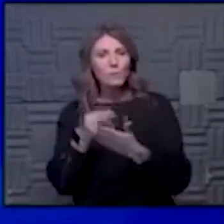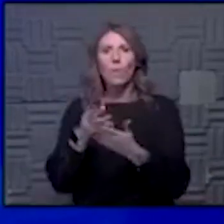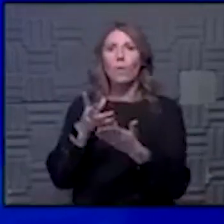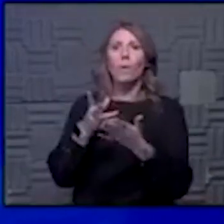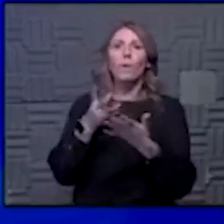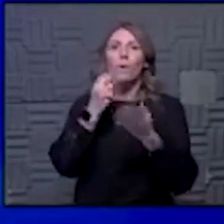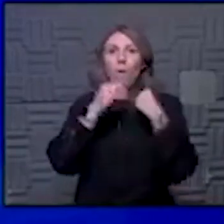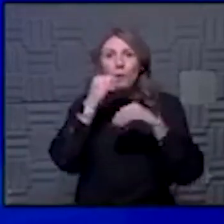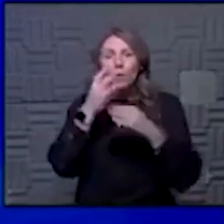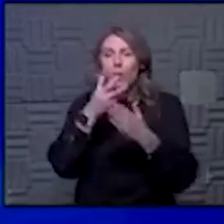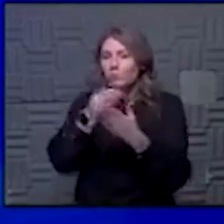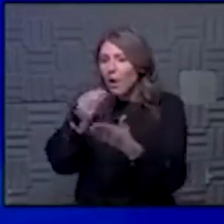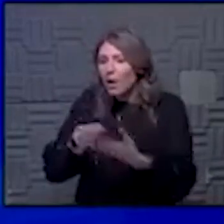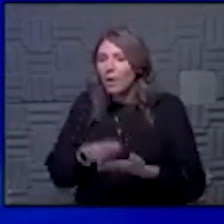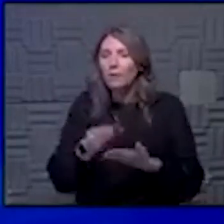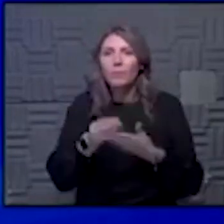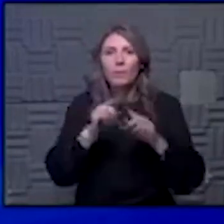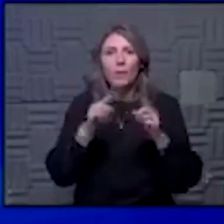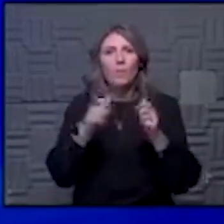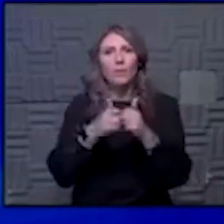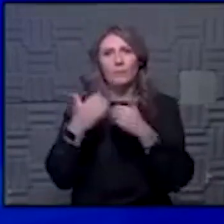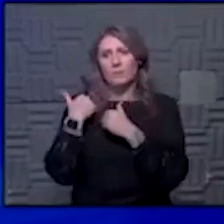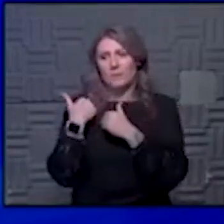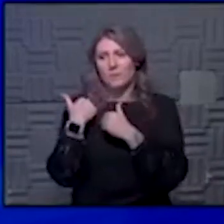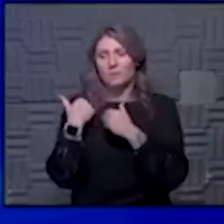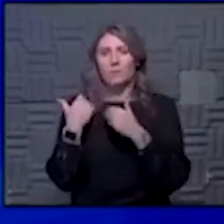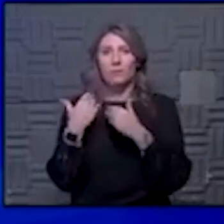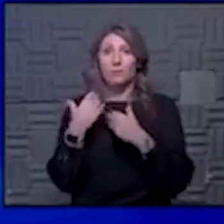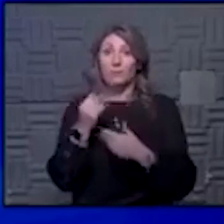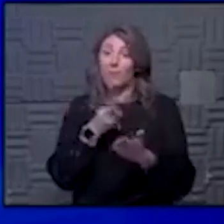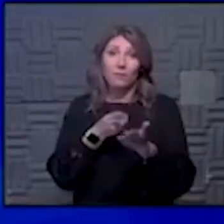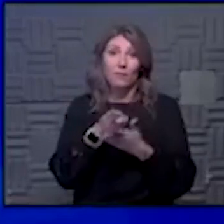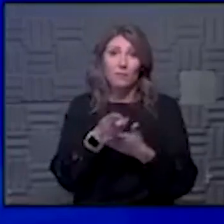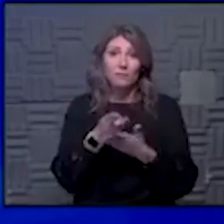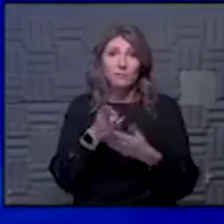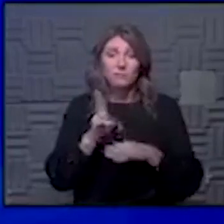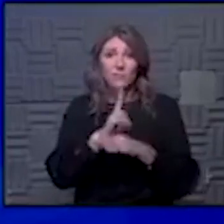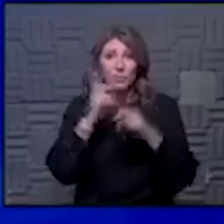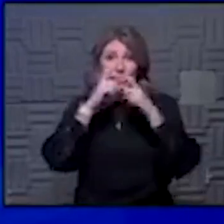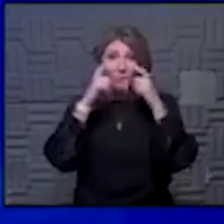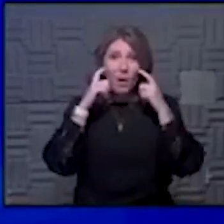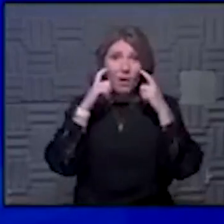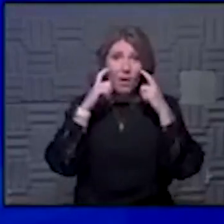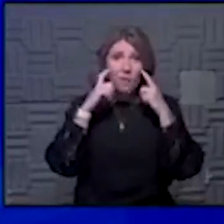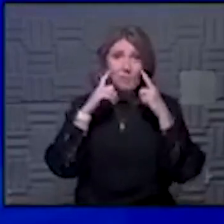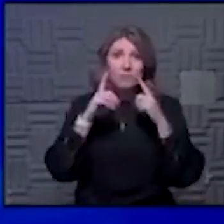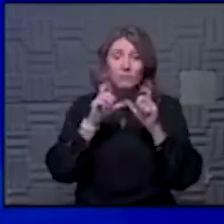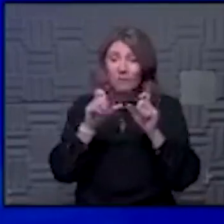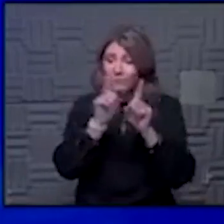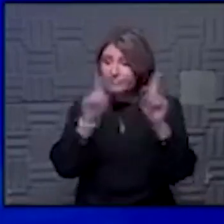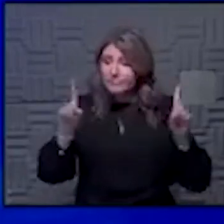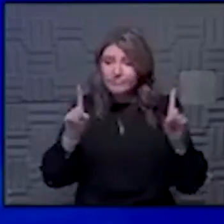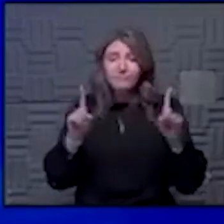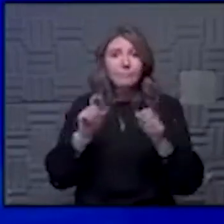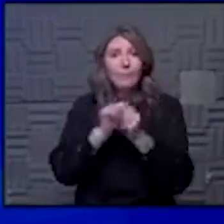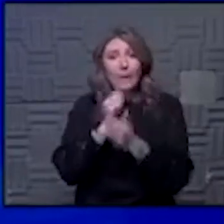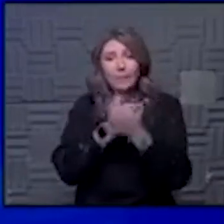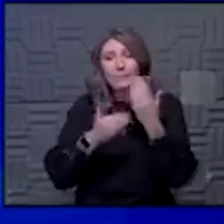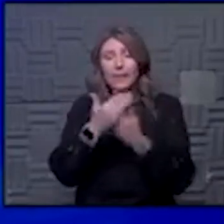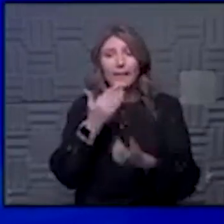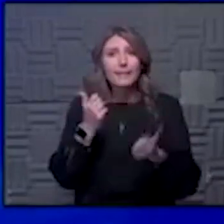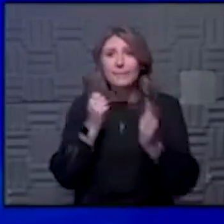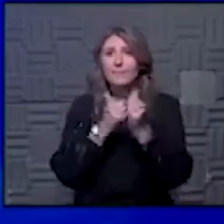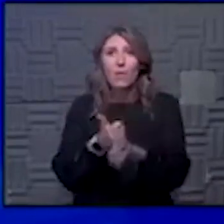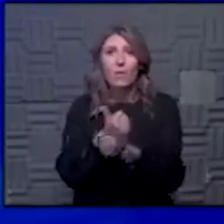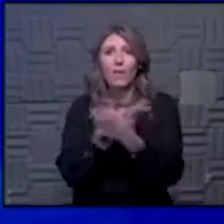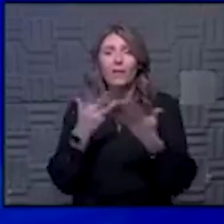do. But you got to do it with responsibility. And the way you do that is frankly to wear a mask, keep your distance, wash your hands, all the things we always say. I